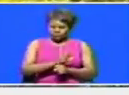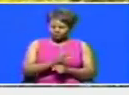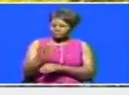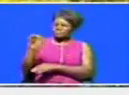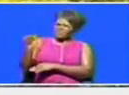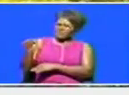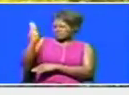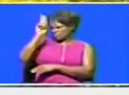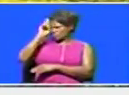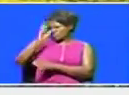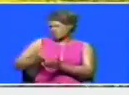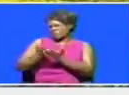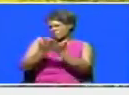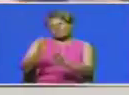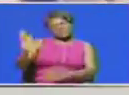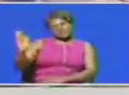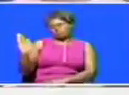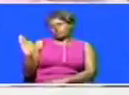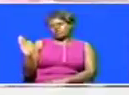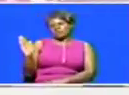ask them to provide security.